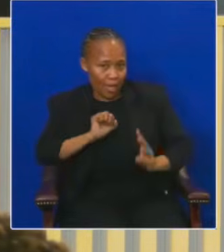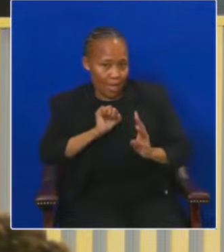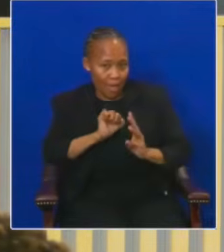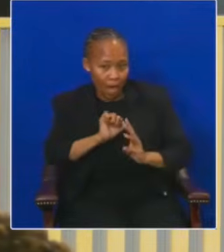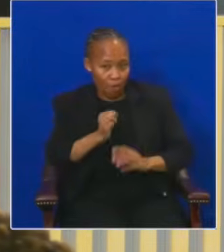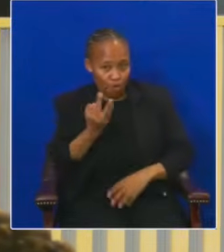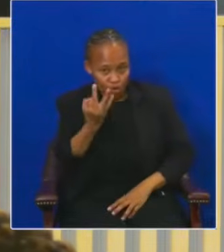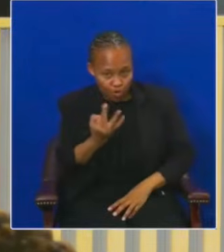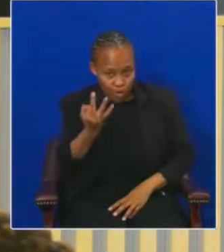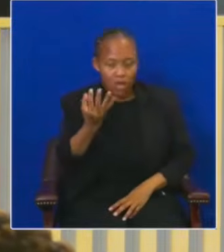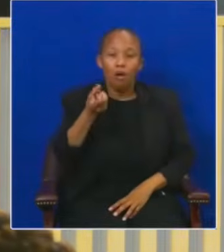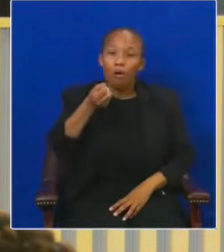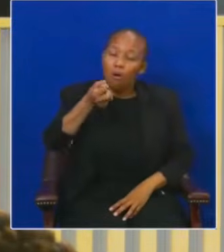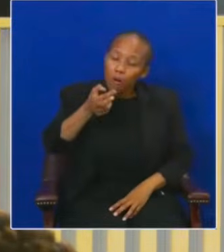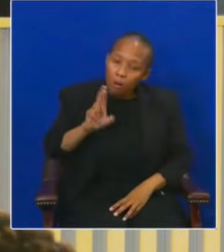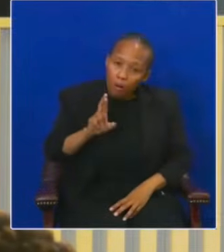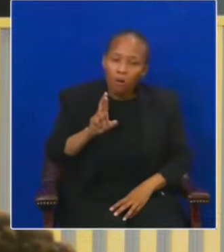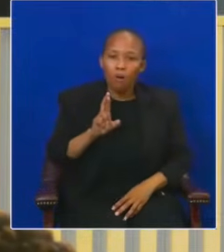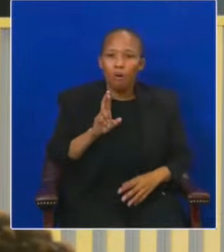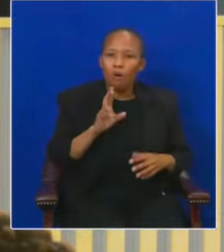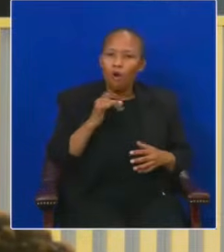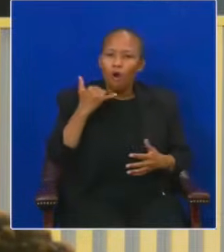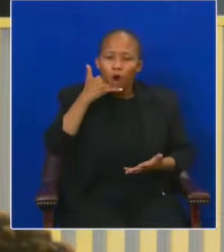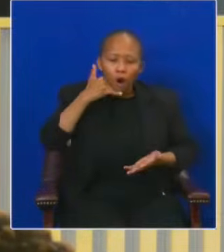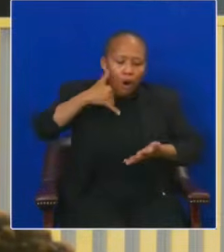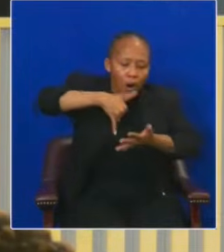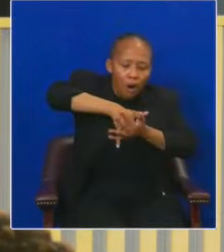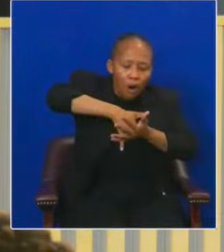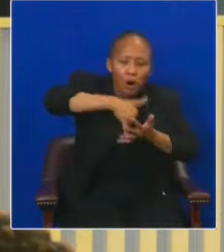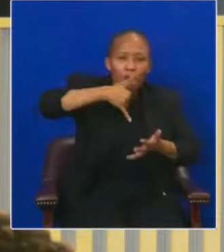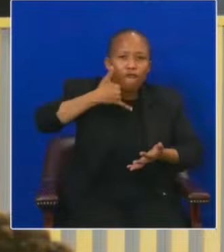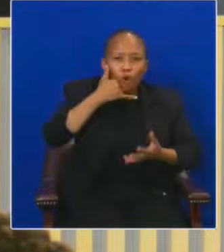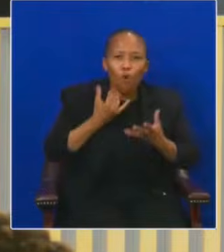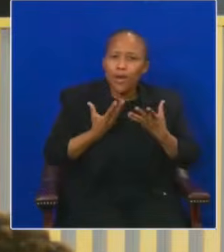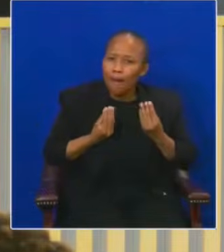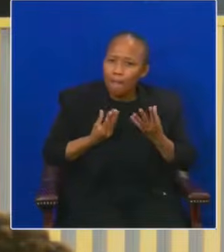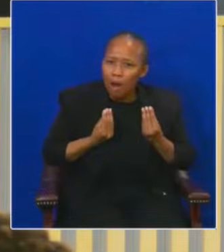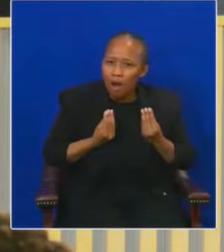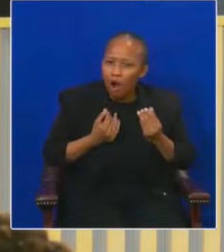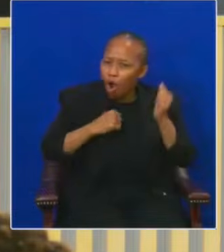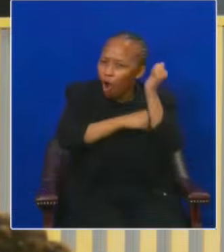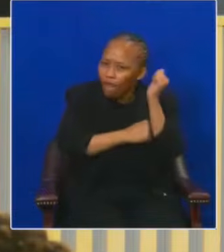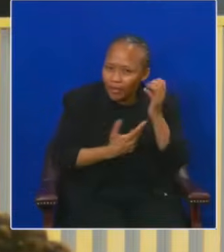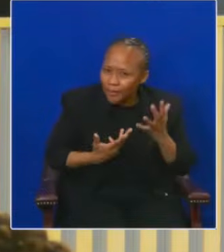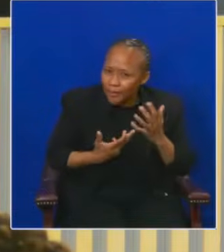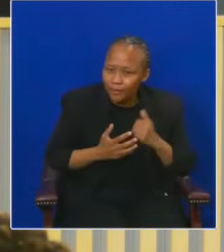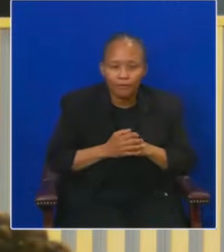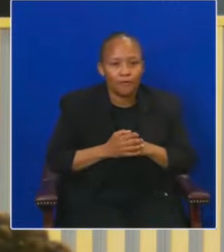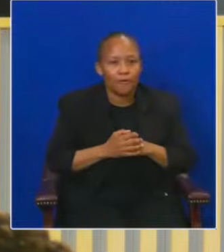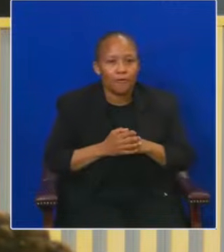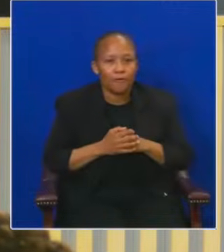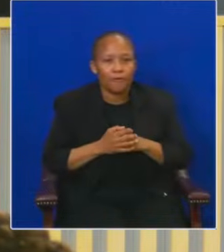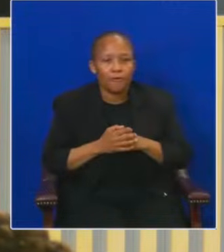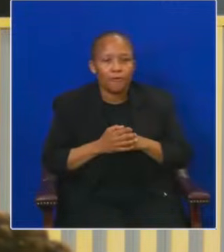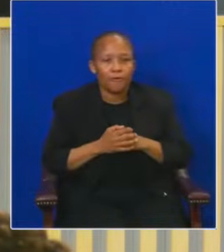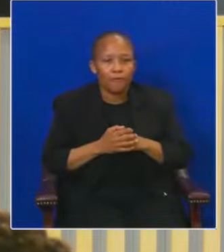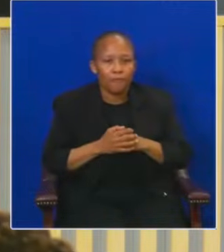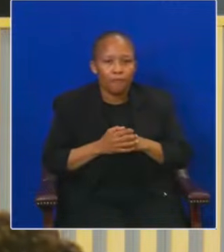Thank you, Commissioners. I mean their contact cellular cell phone